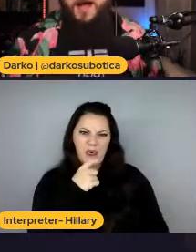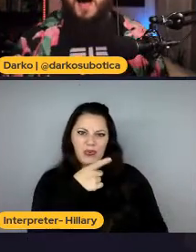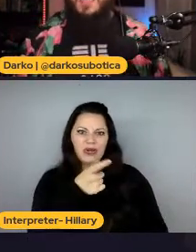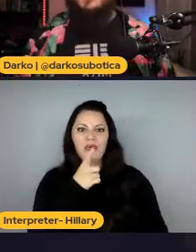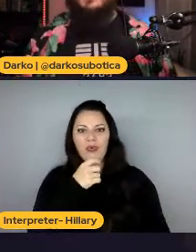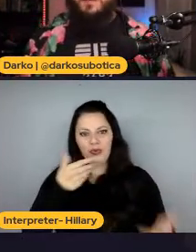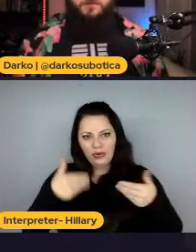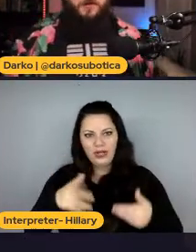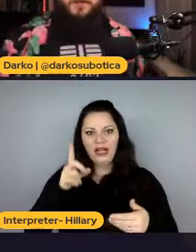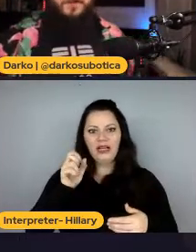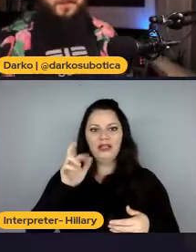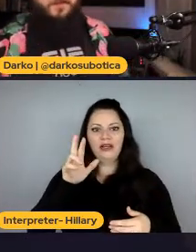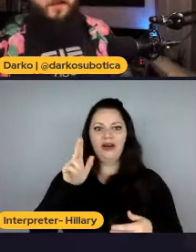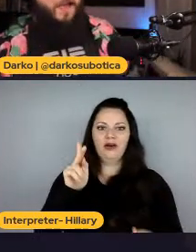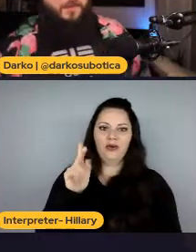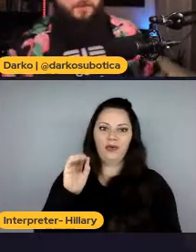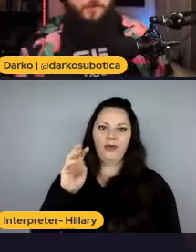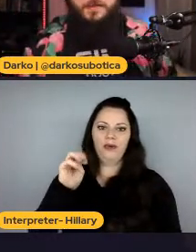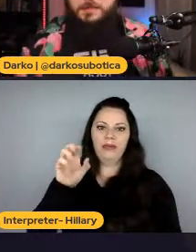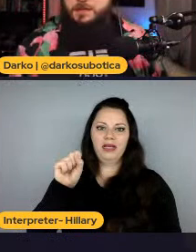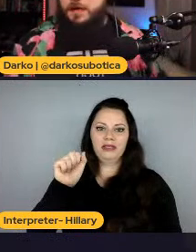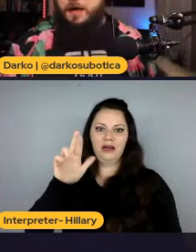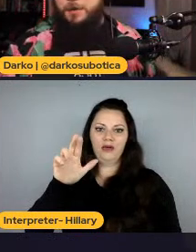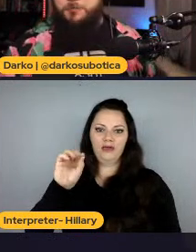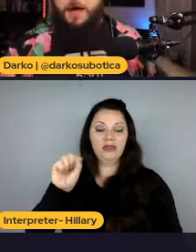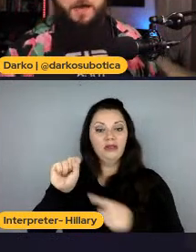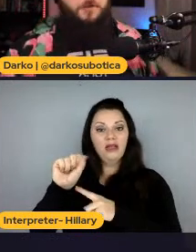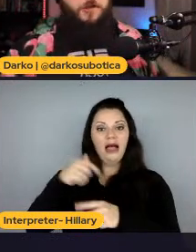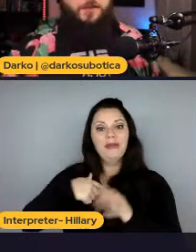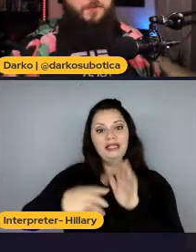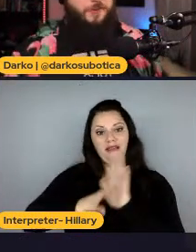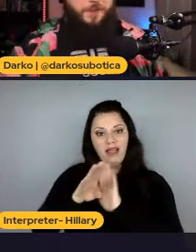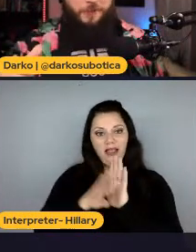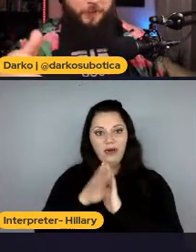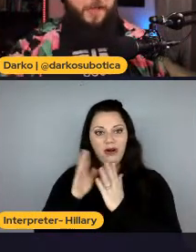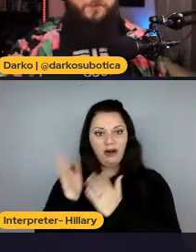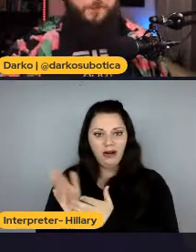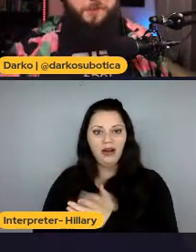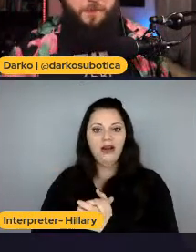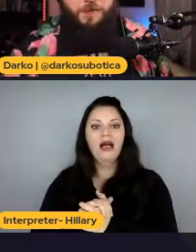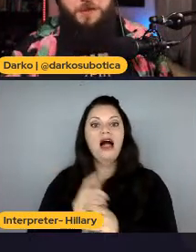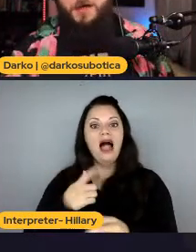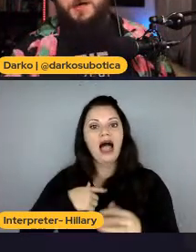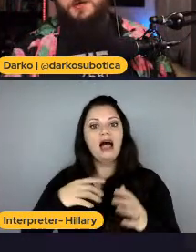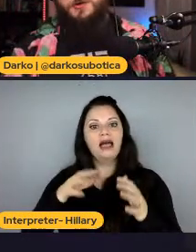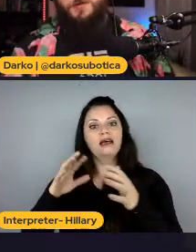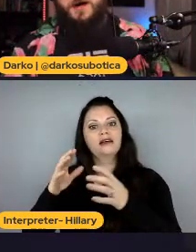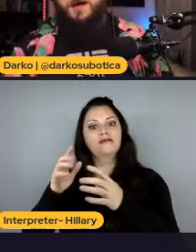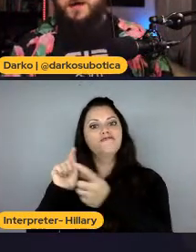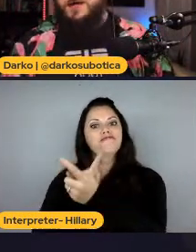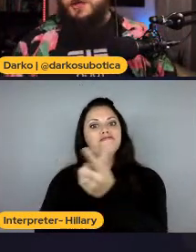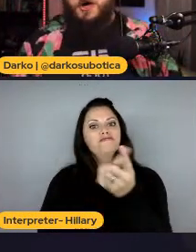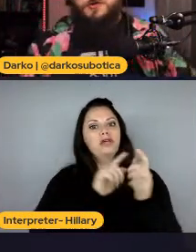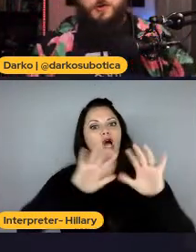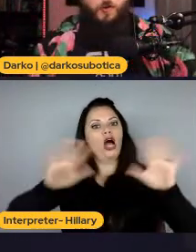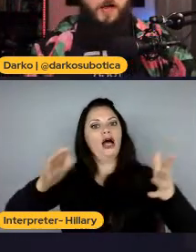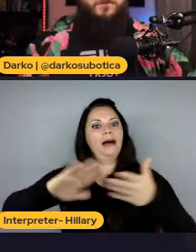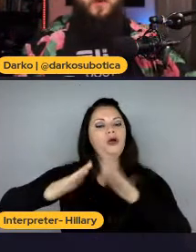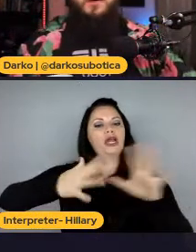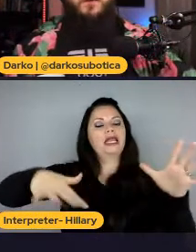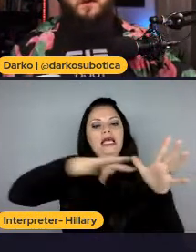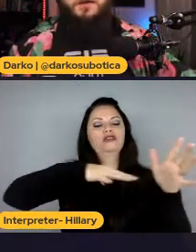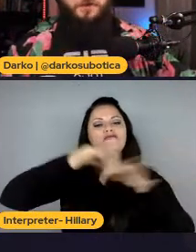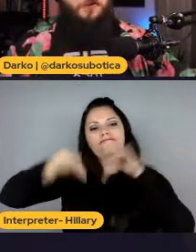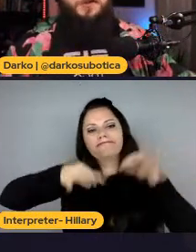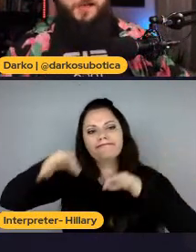Mesaroš. I'm a developer advocate at AWS. I have the chance to speak to a lot of community members, to talk to a lot